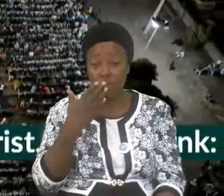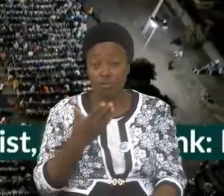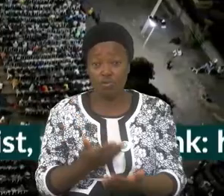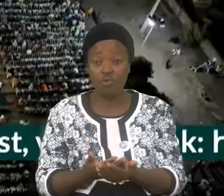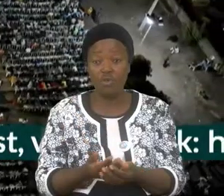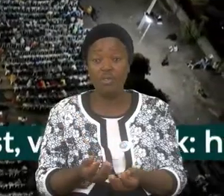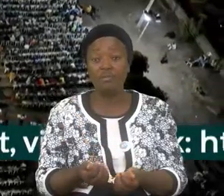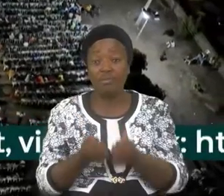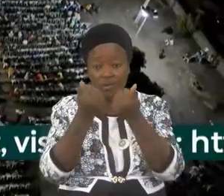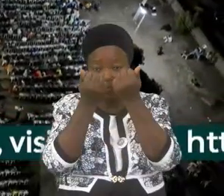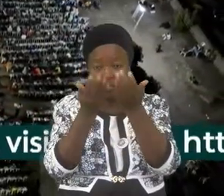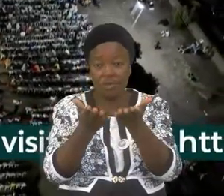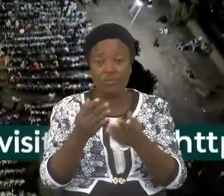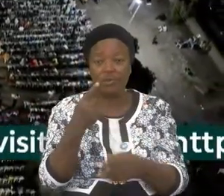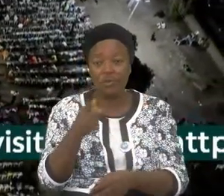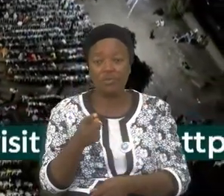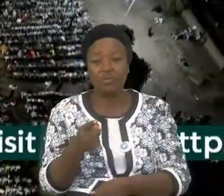There will be a special meeting,